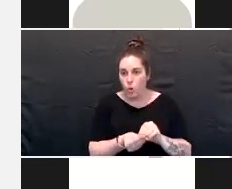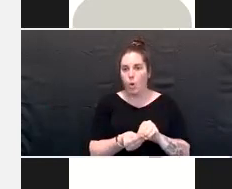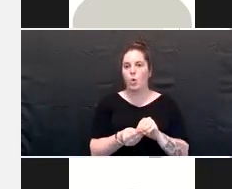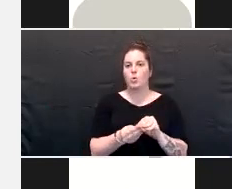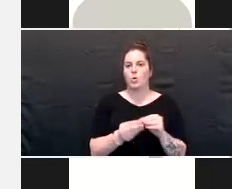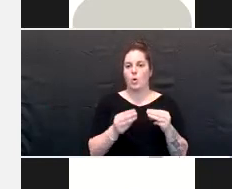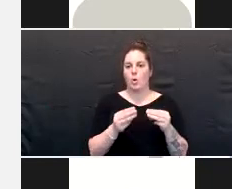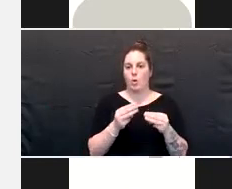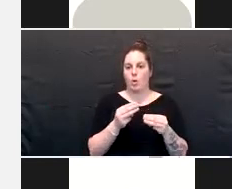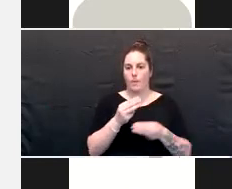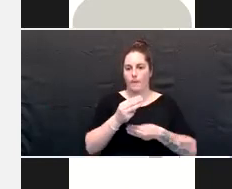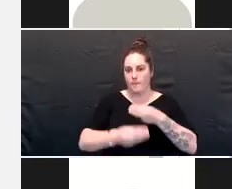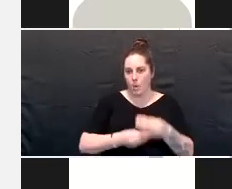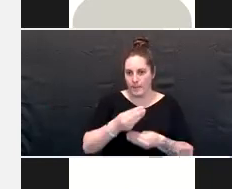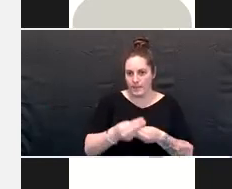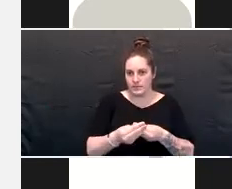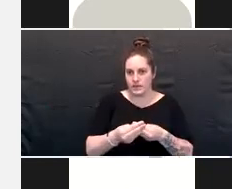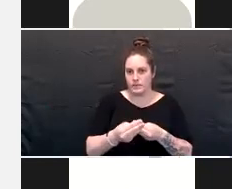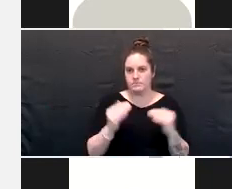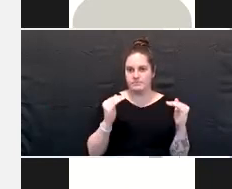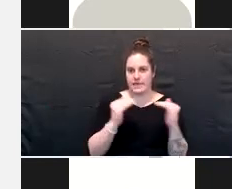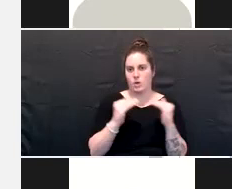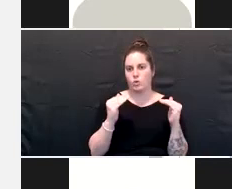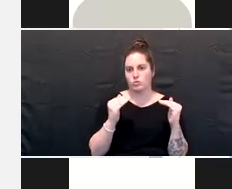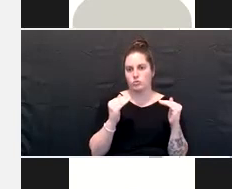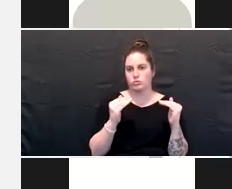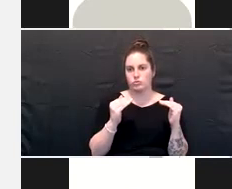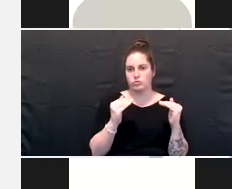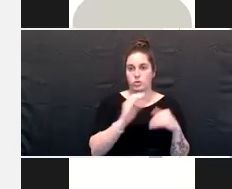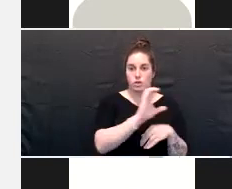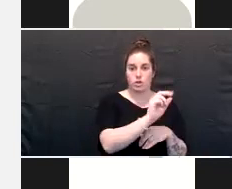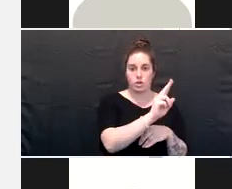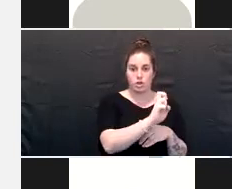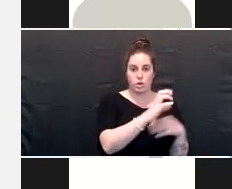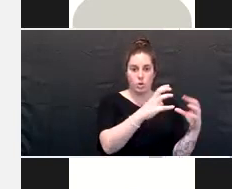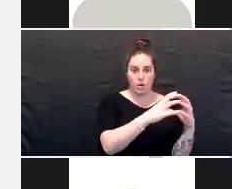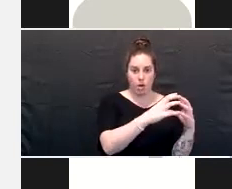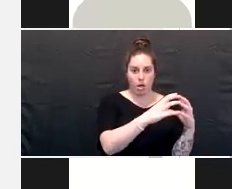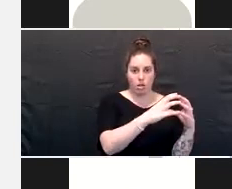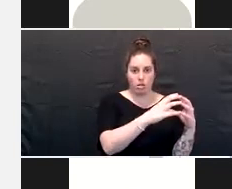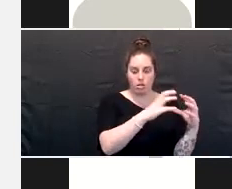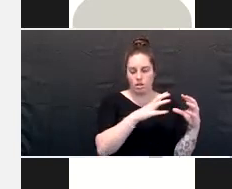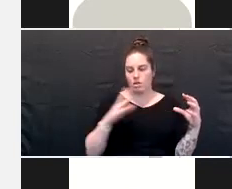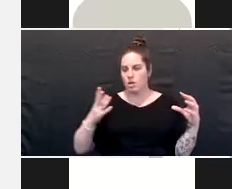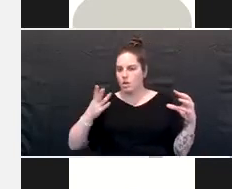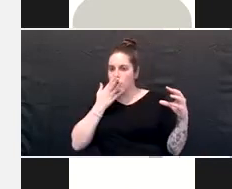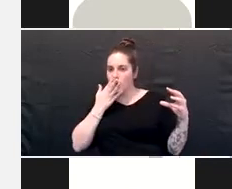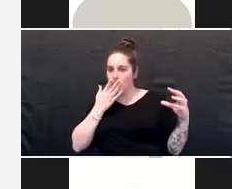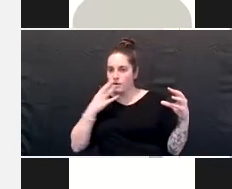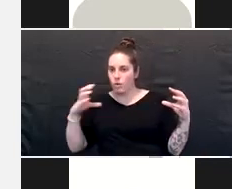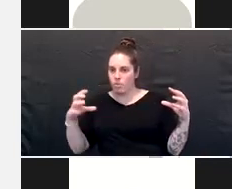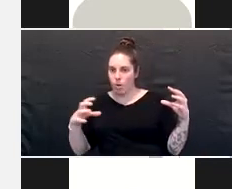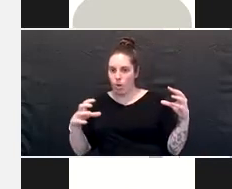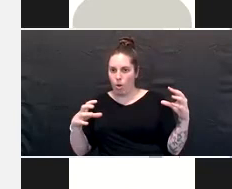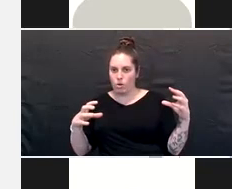fixed because we're treating the cue ball and all the colorful balls as this isolated system, so